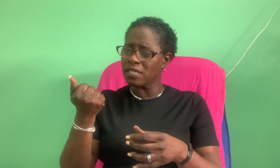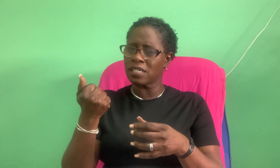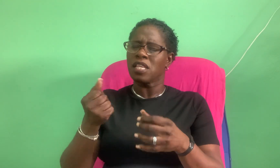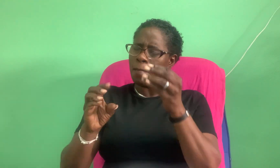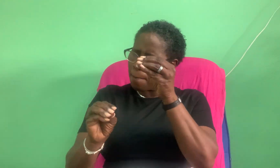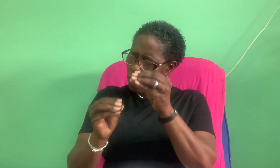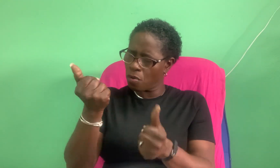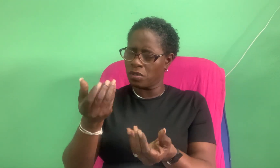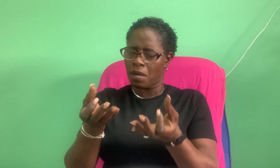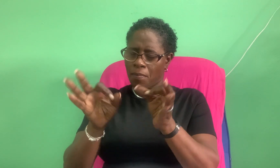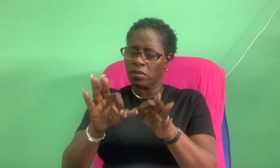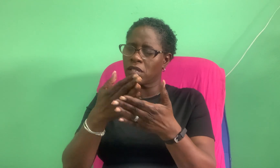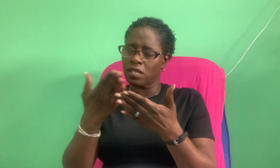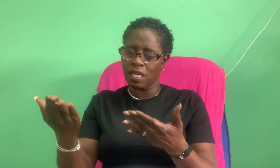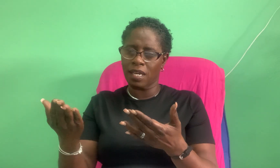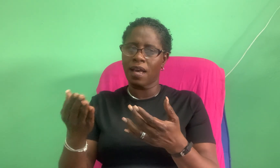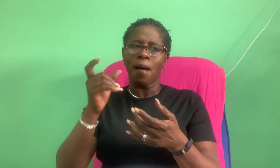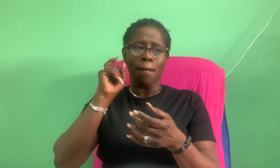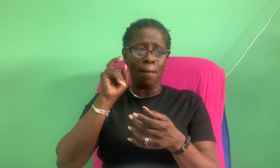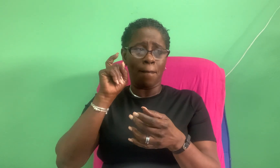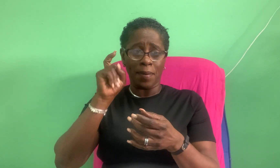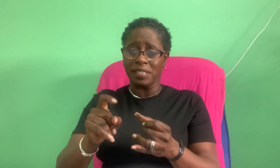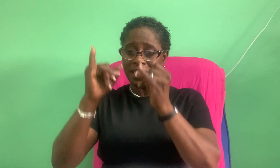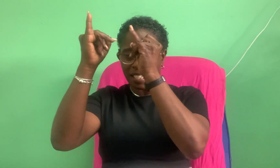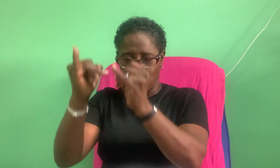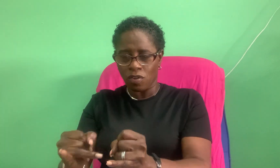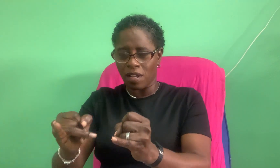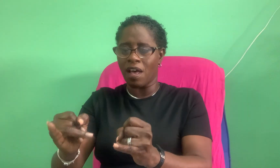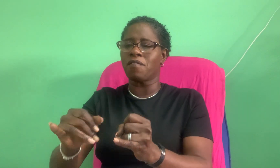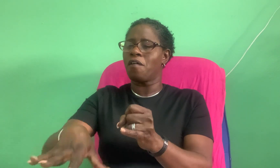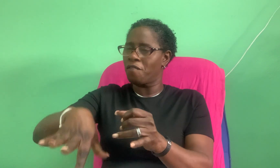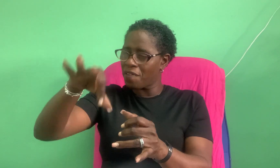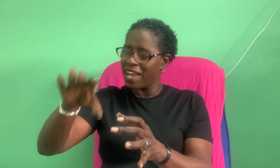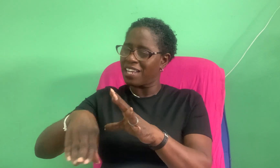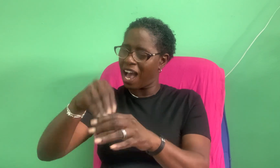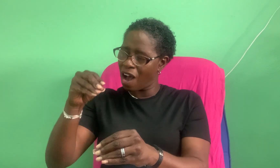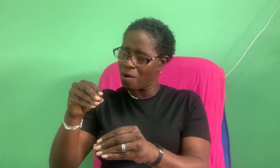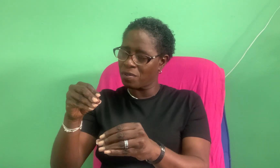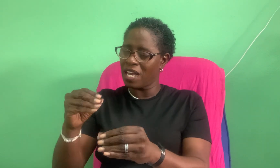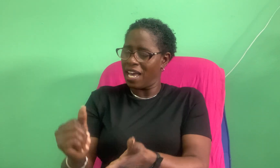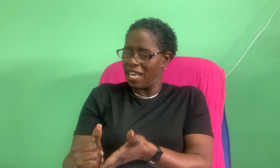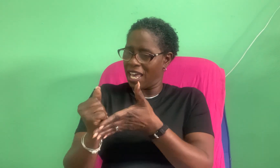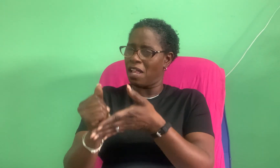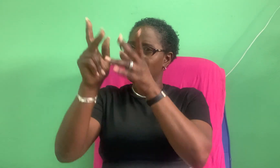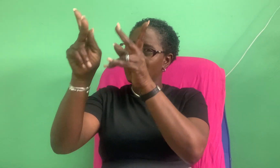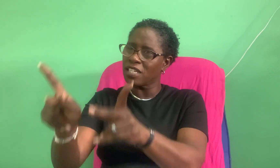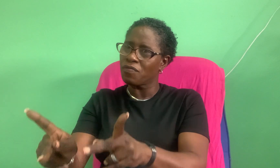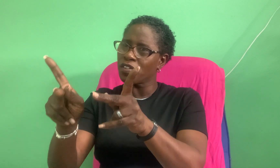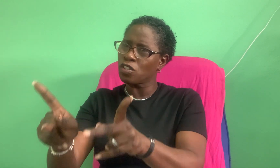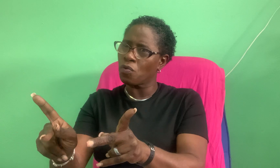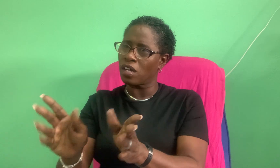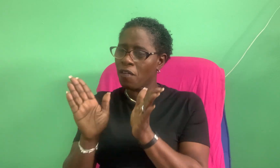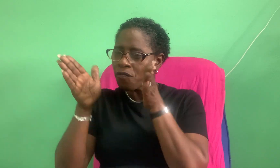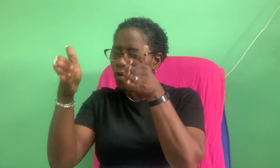like the most important things we can do are be incredibly individualized, just like we're taught to through this like trauma responsive